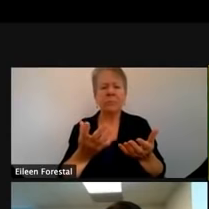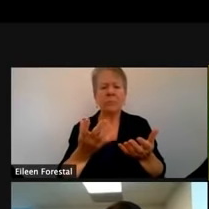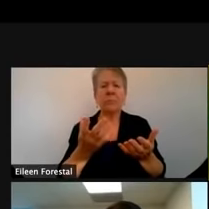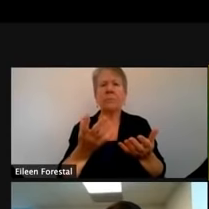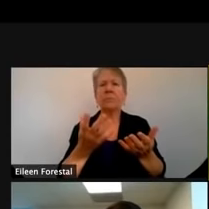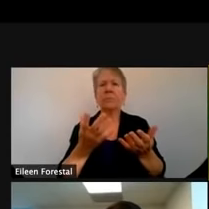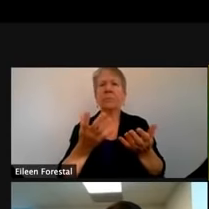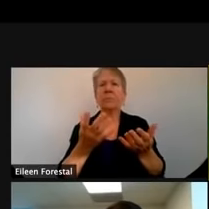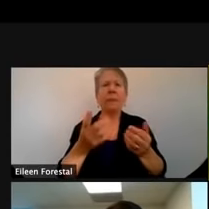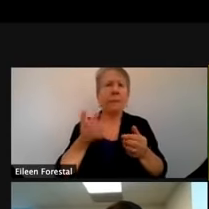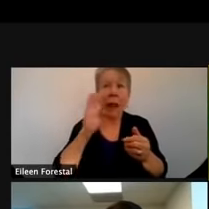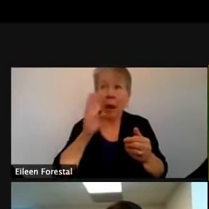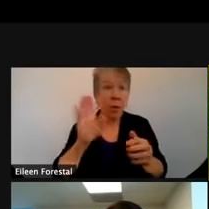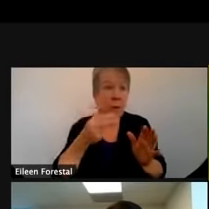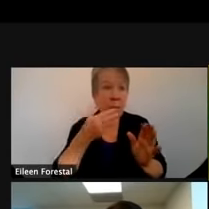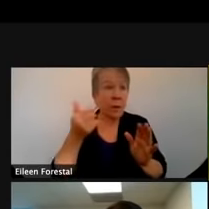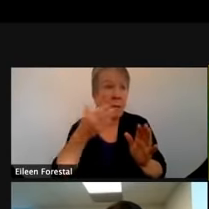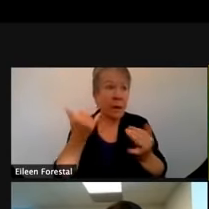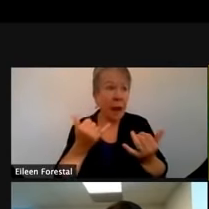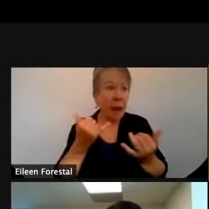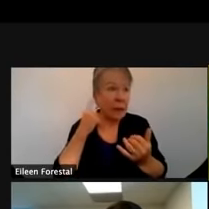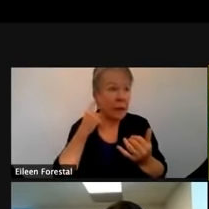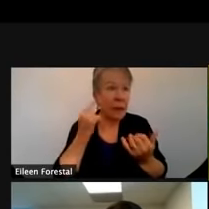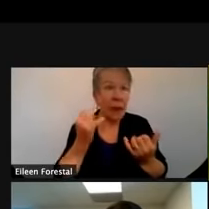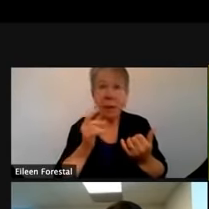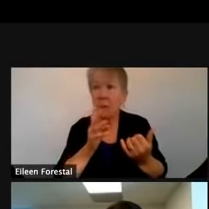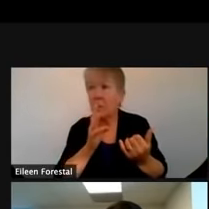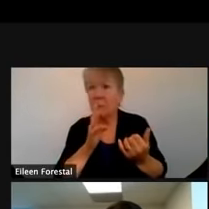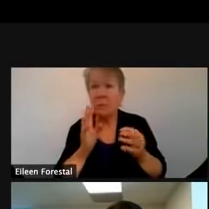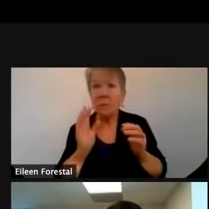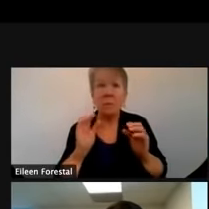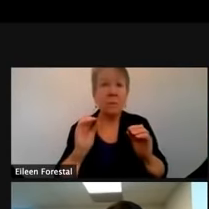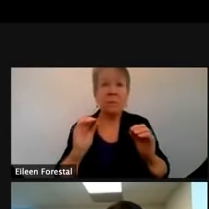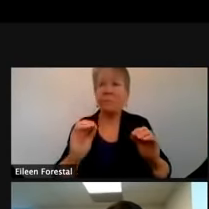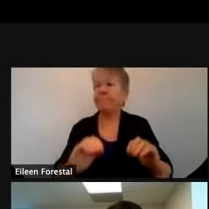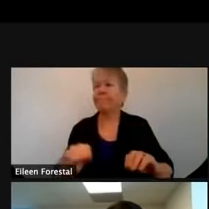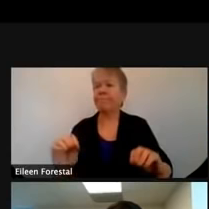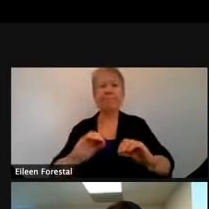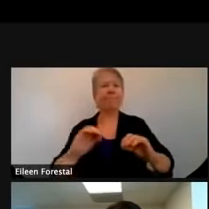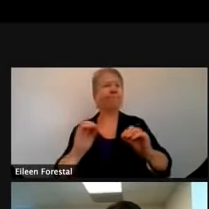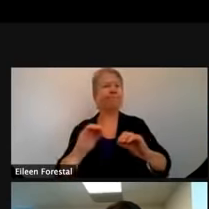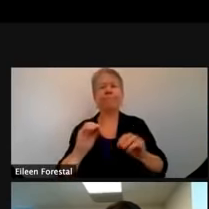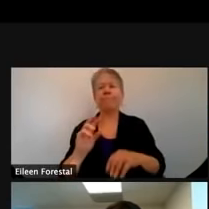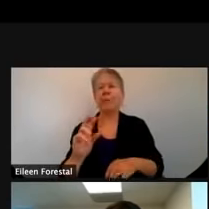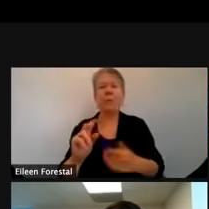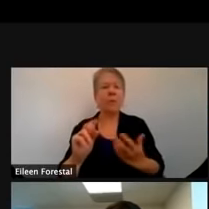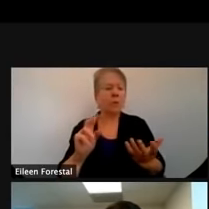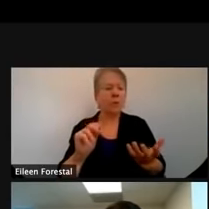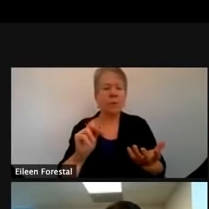Try that. Any better? Not really.